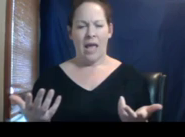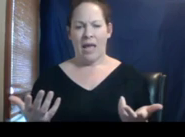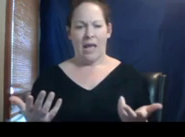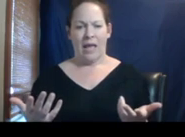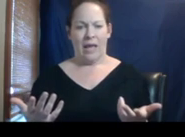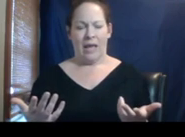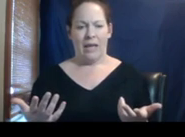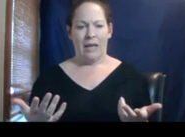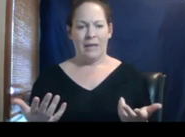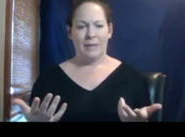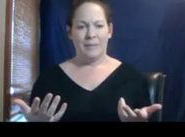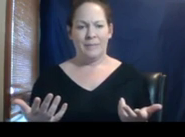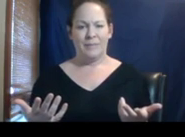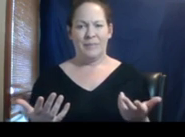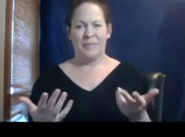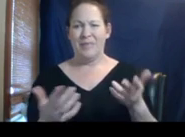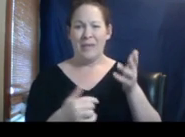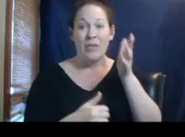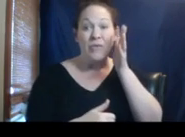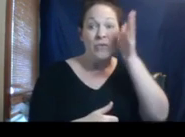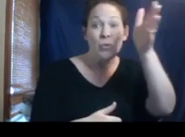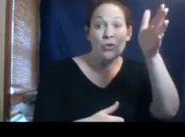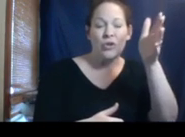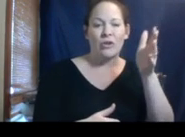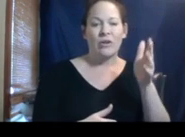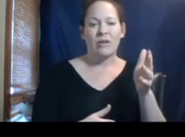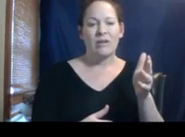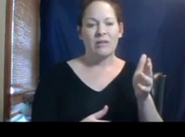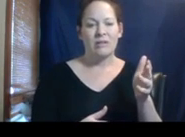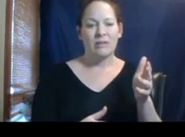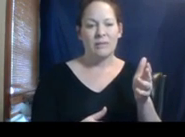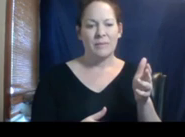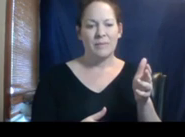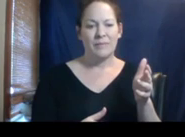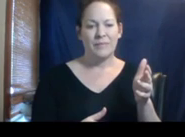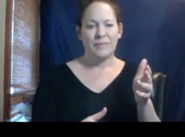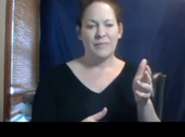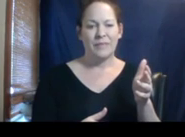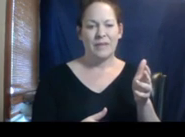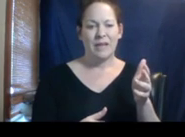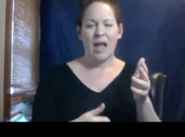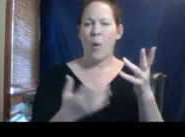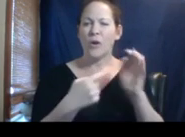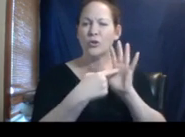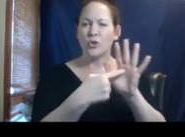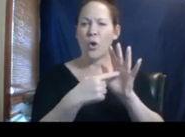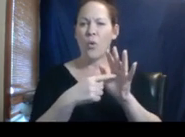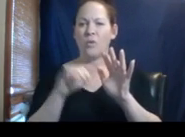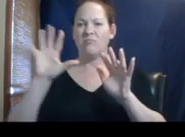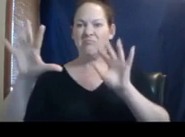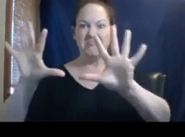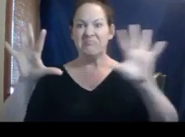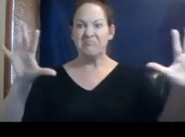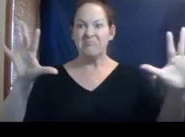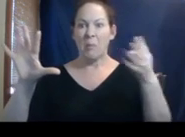think one of the things I'm going to do in the future is trying to get a way of showing 3 blackboards up at once.